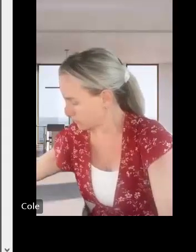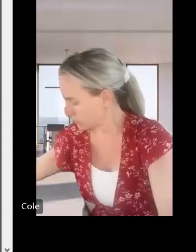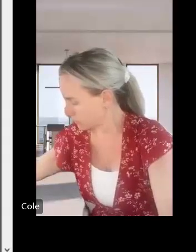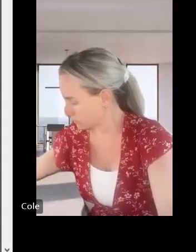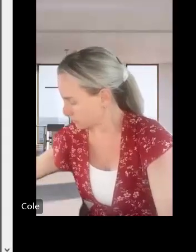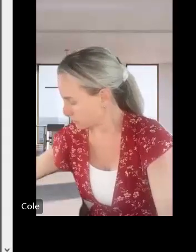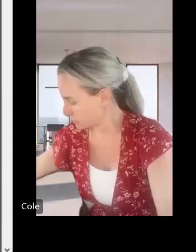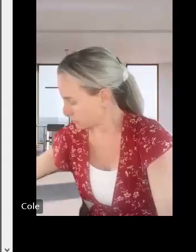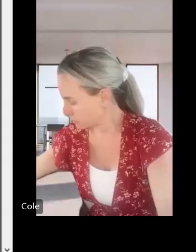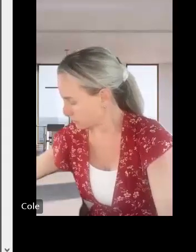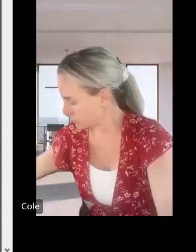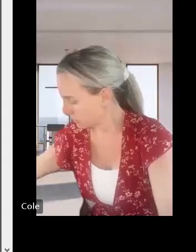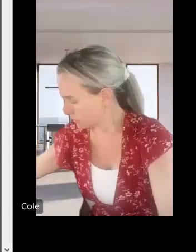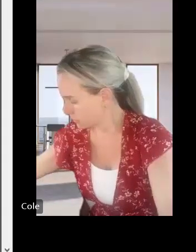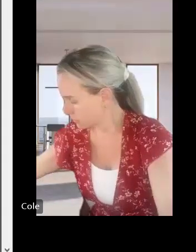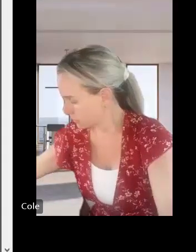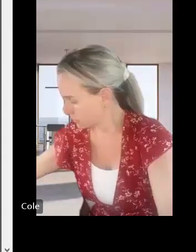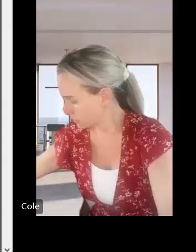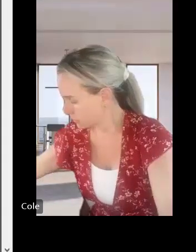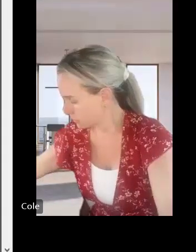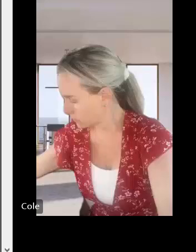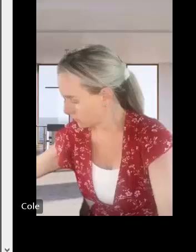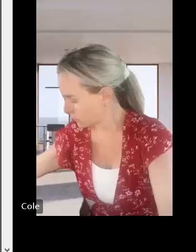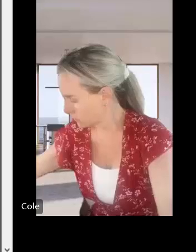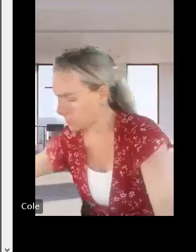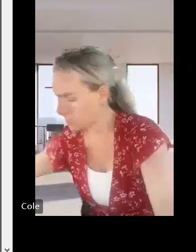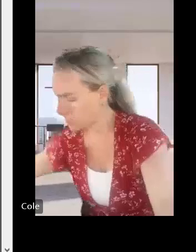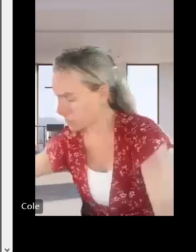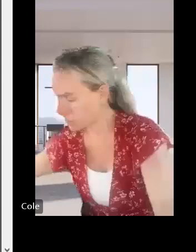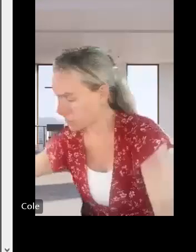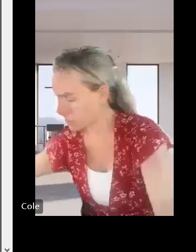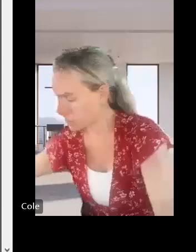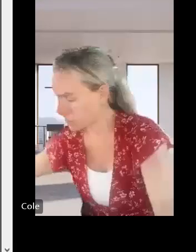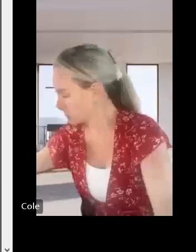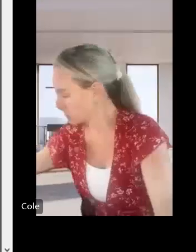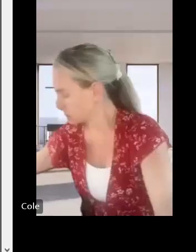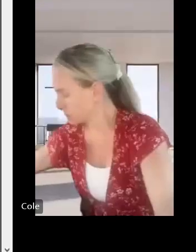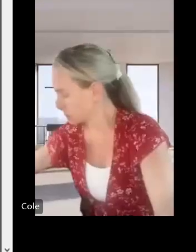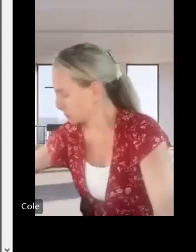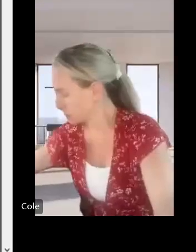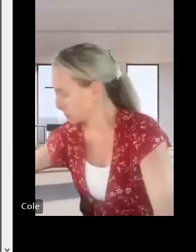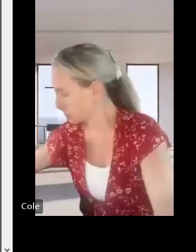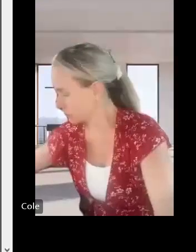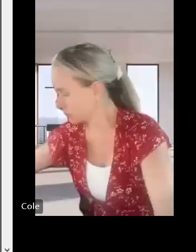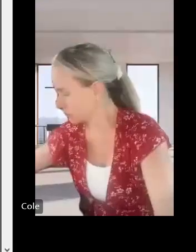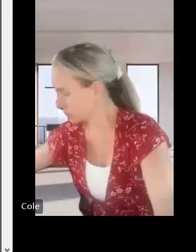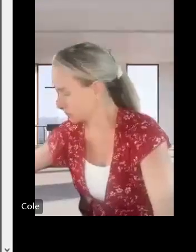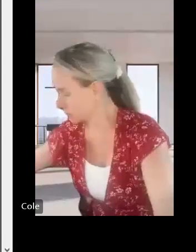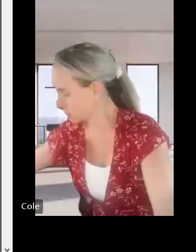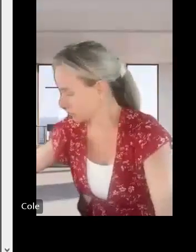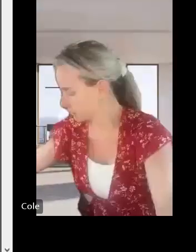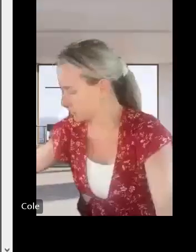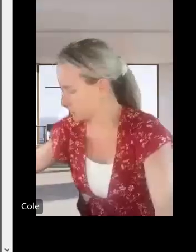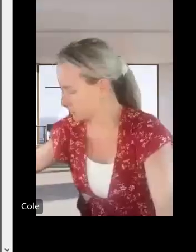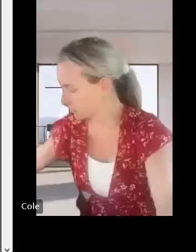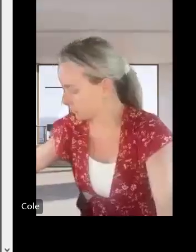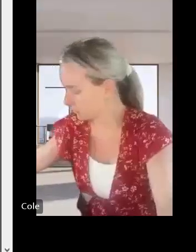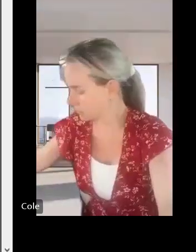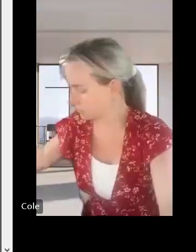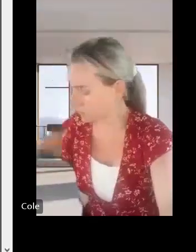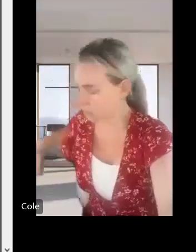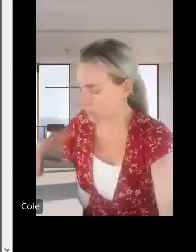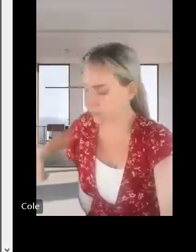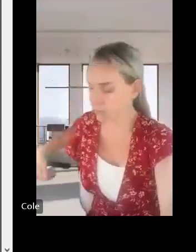And where the budget is close to $50,000. Started with 25 and we added an additional 25.